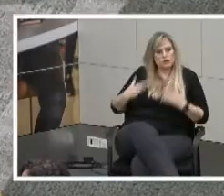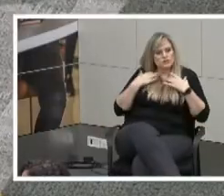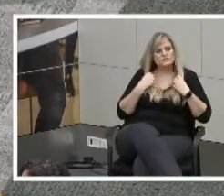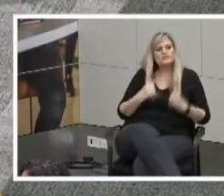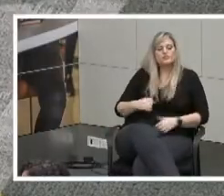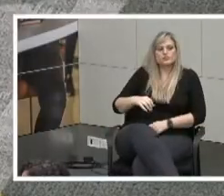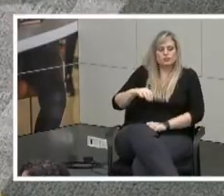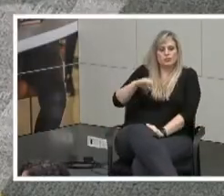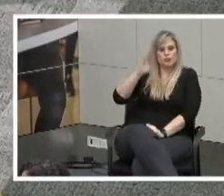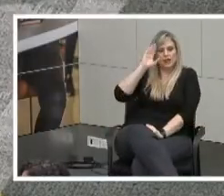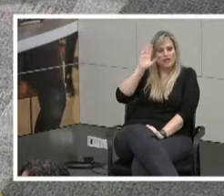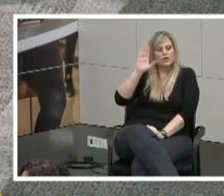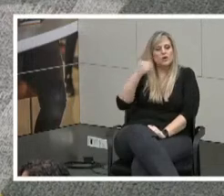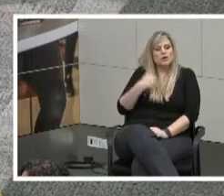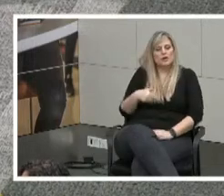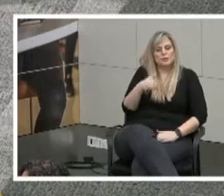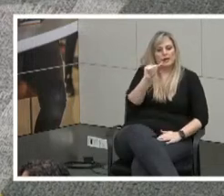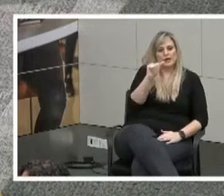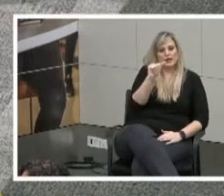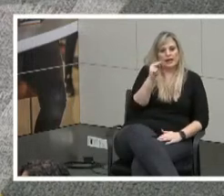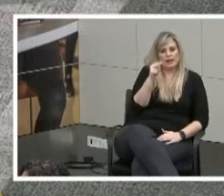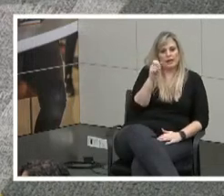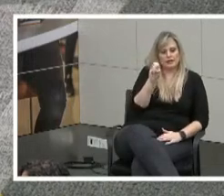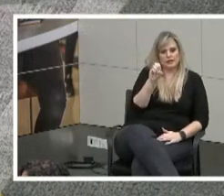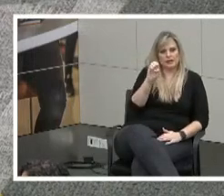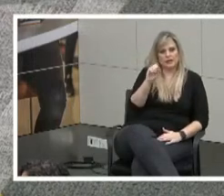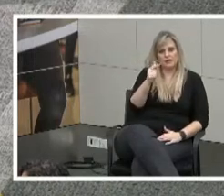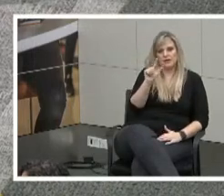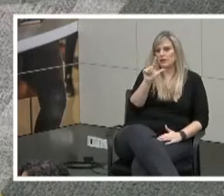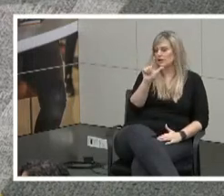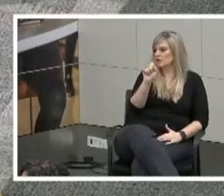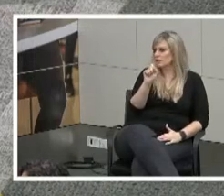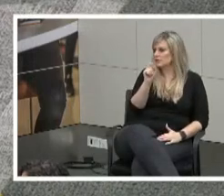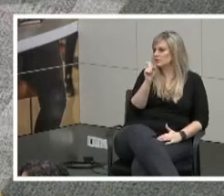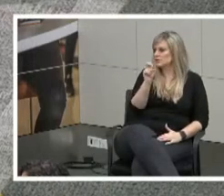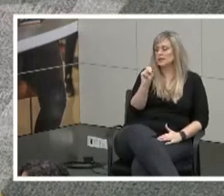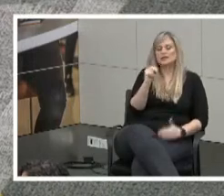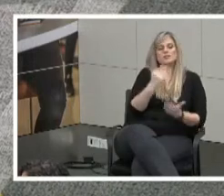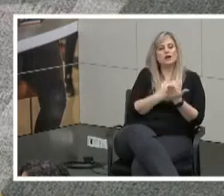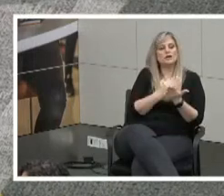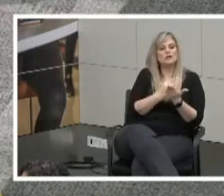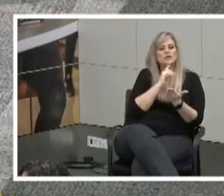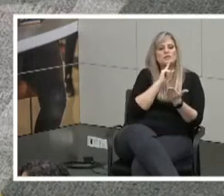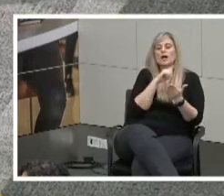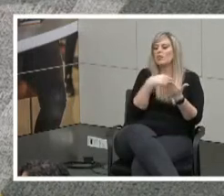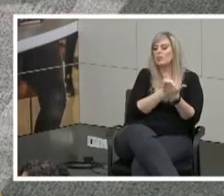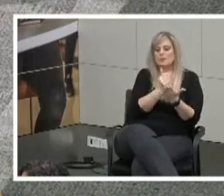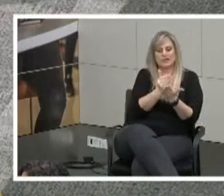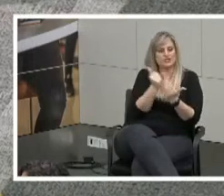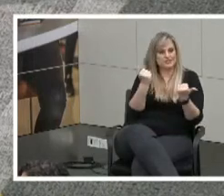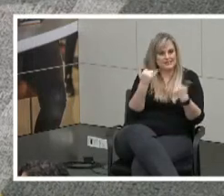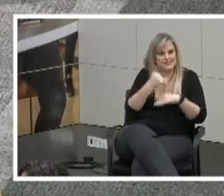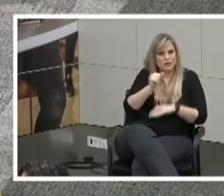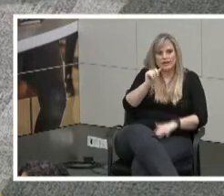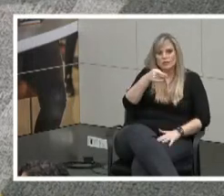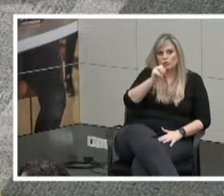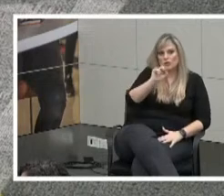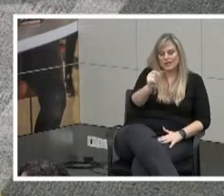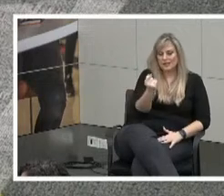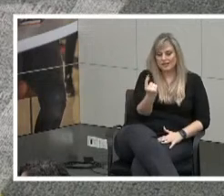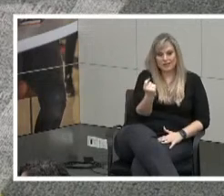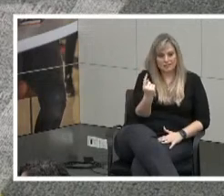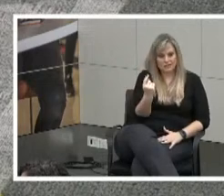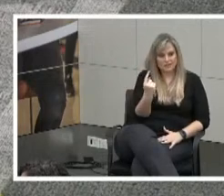miles hello uh my name is Ann Eagleton and I'm speaking about the budget it's April 11th and we have not